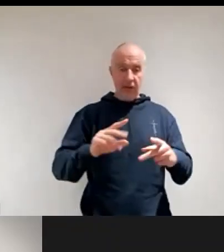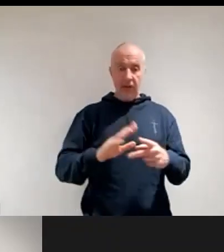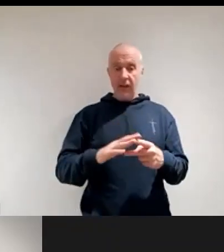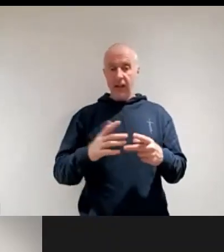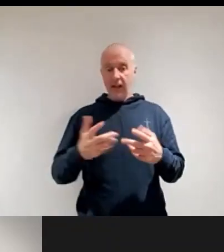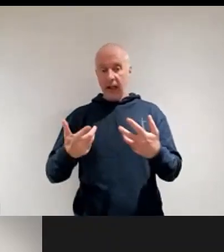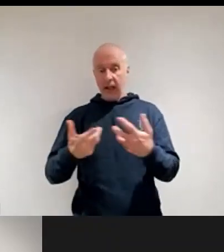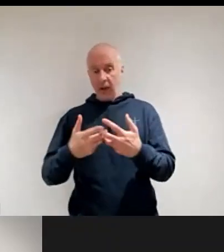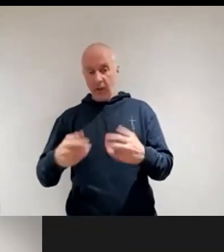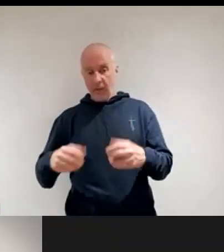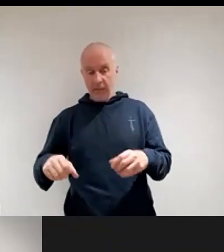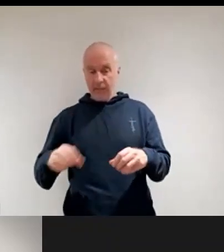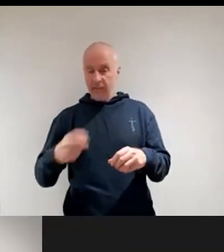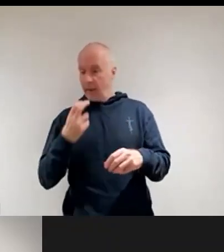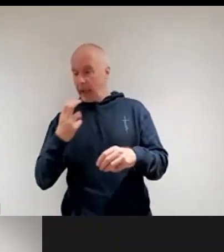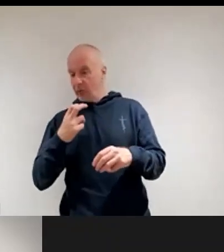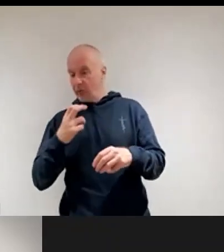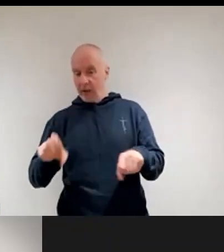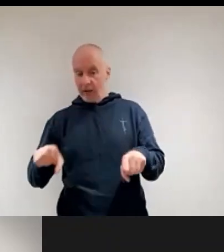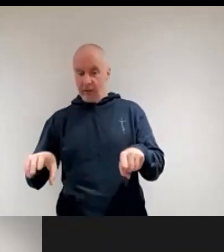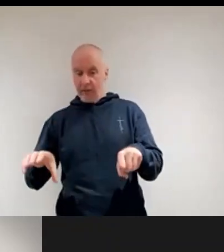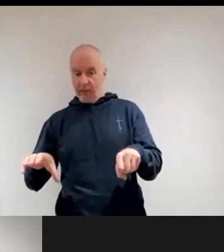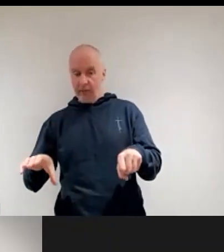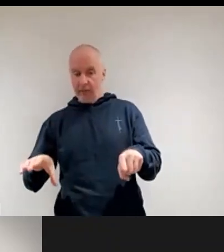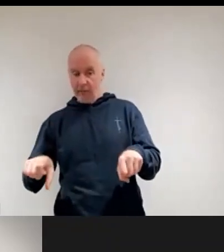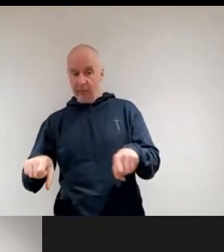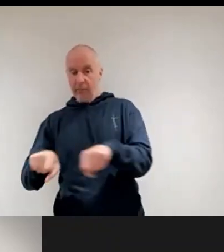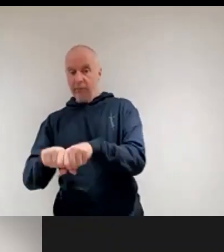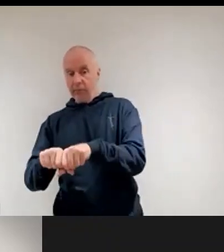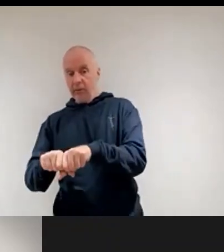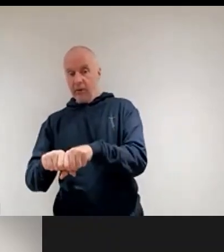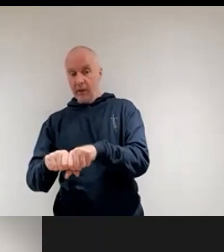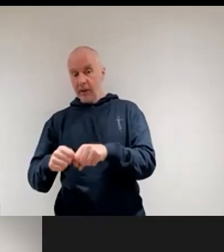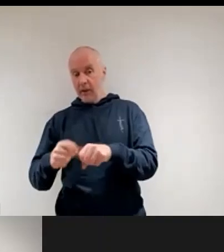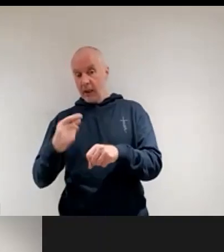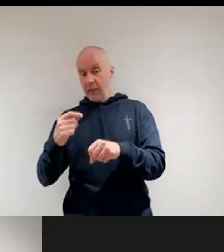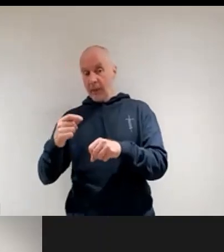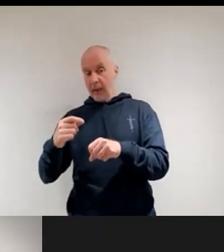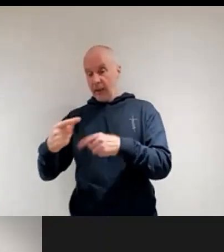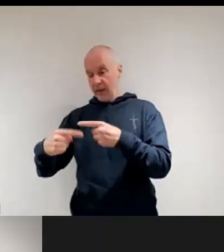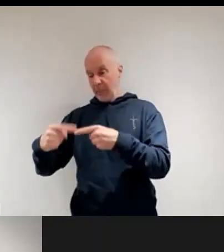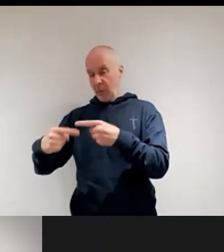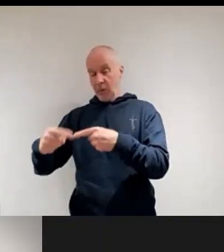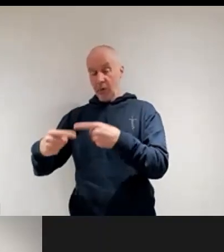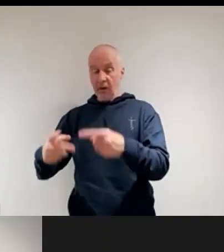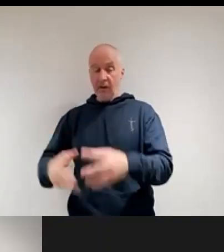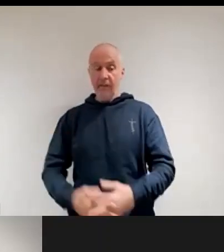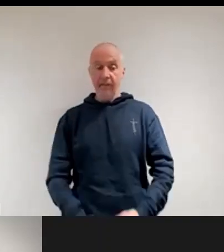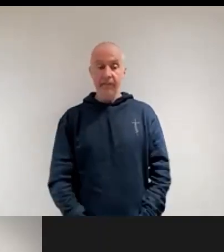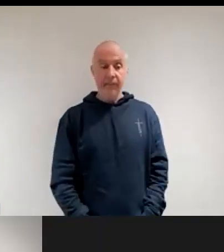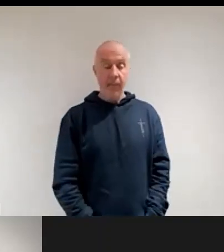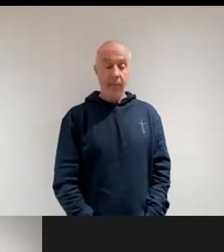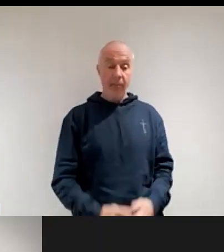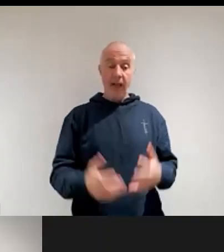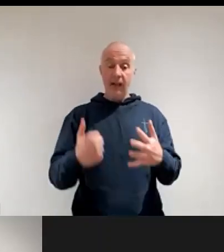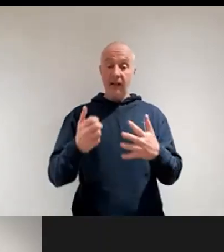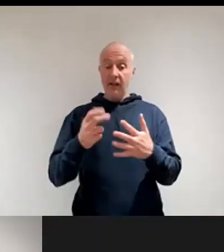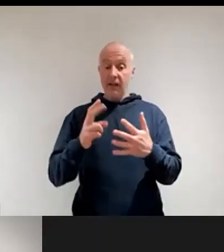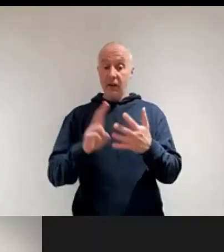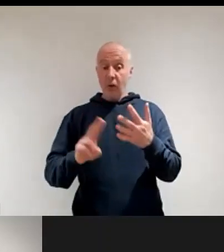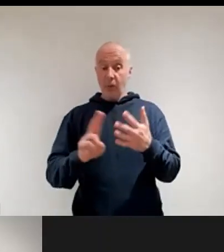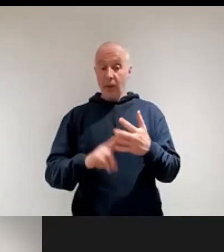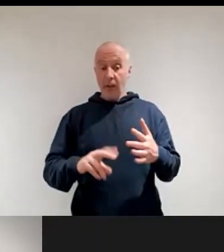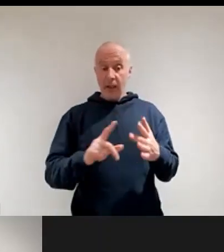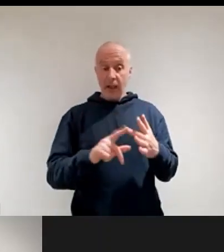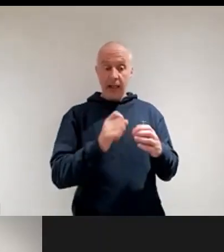the battery, then you have to invert them. That is something that can be used by the motor. So normally they are still using IGBT